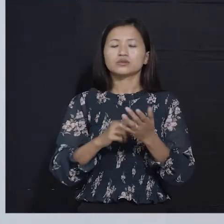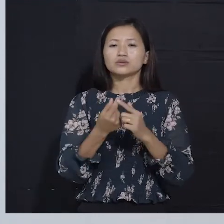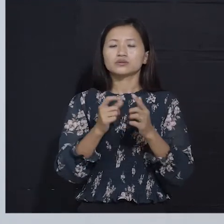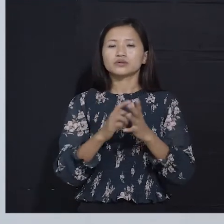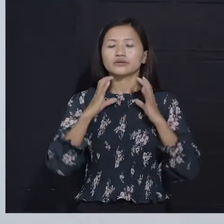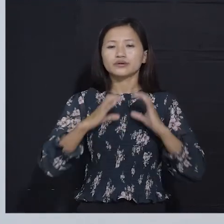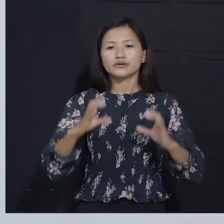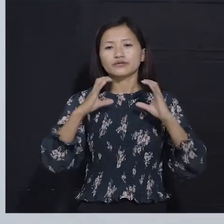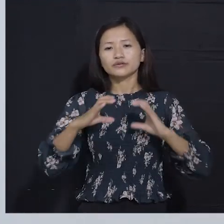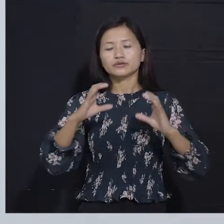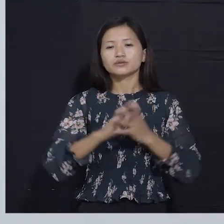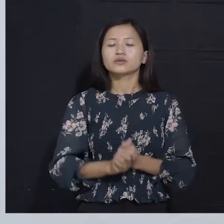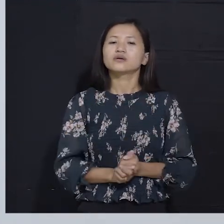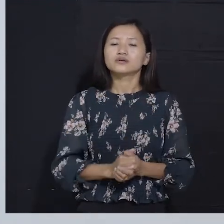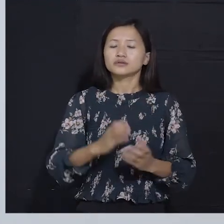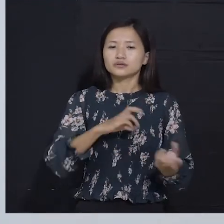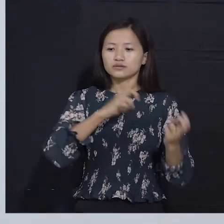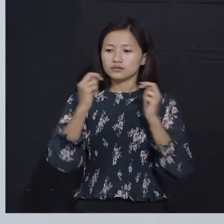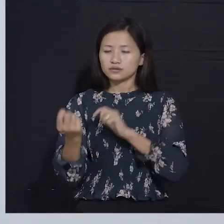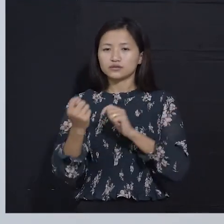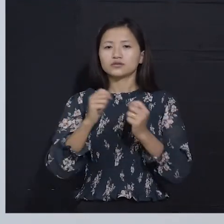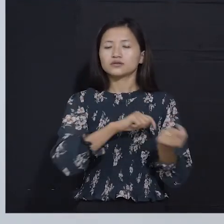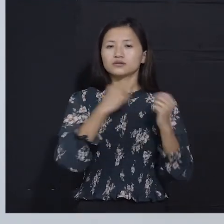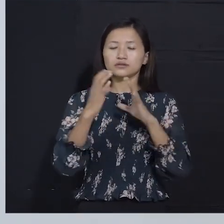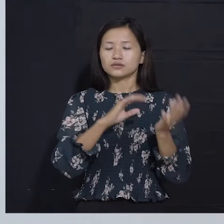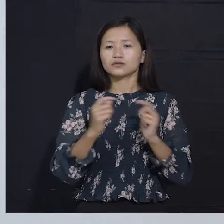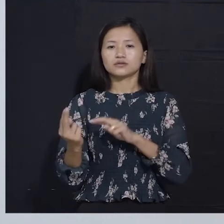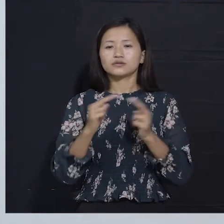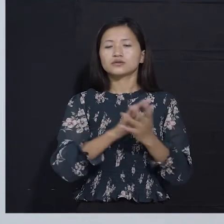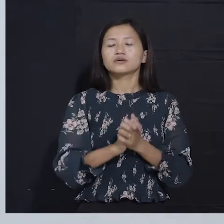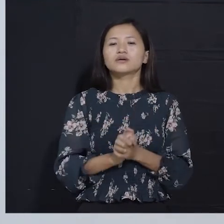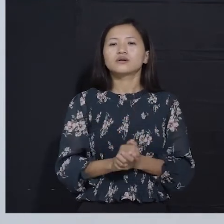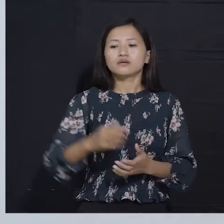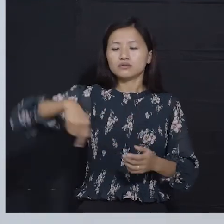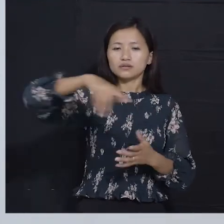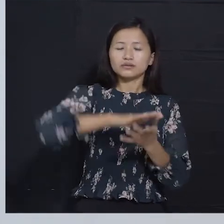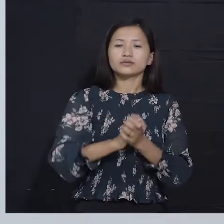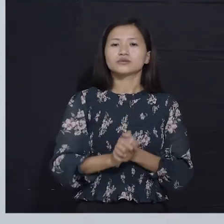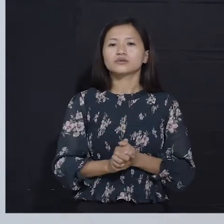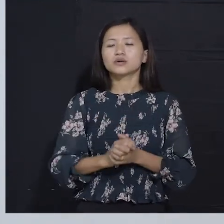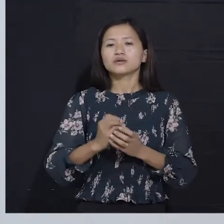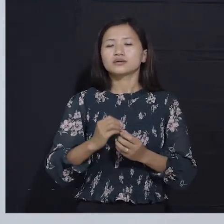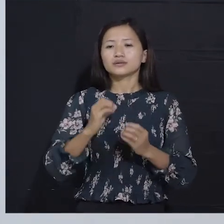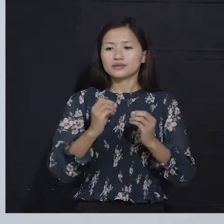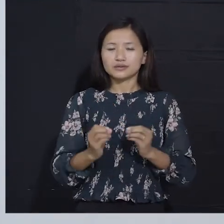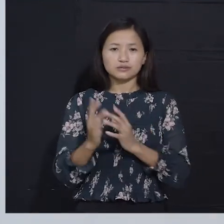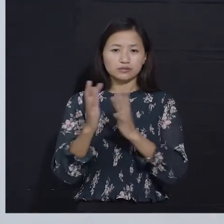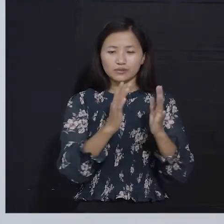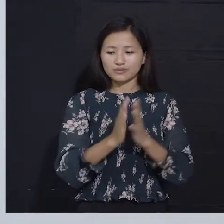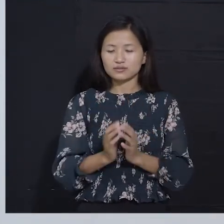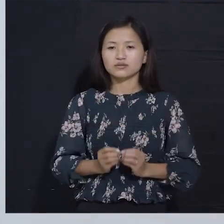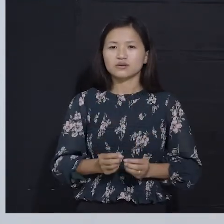means careful, and then he turned around to find a wild pig in the clusters of plants that were around